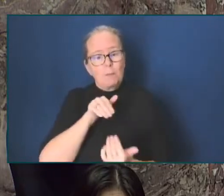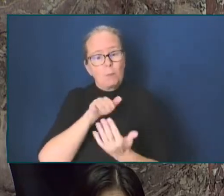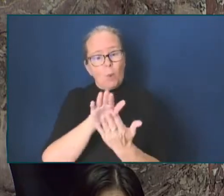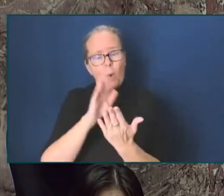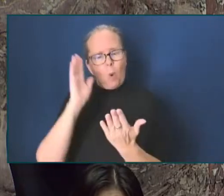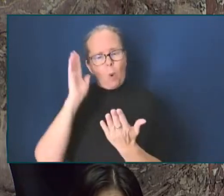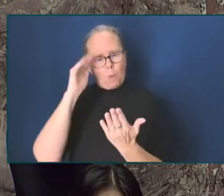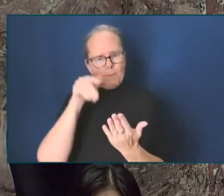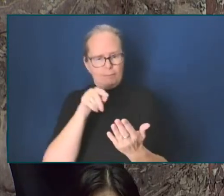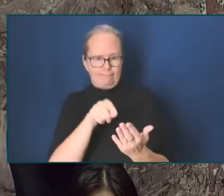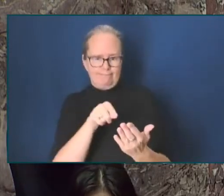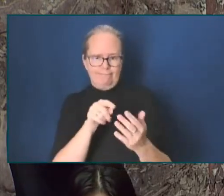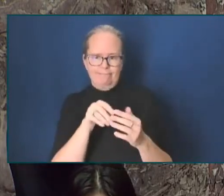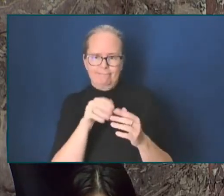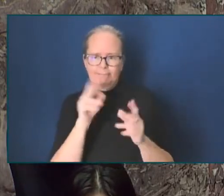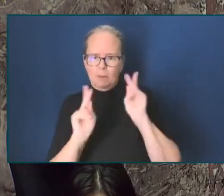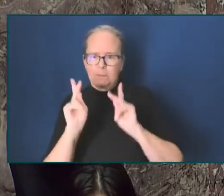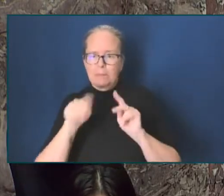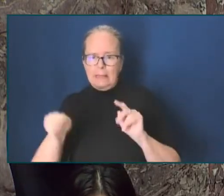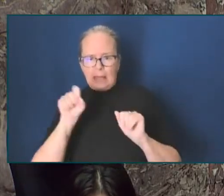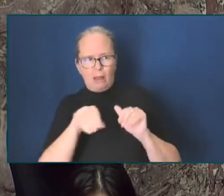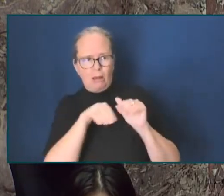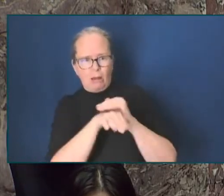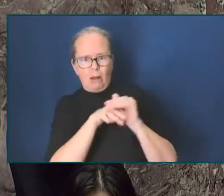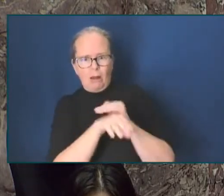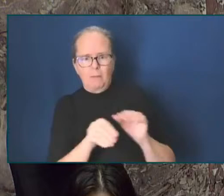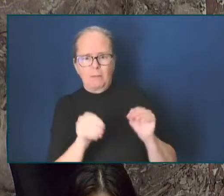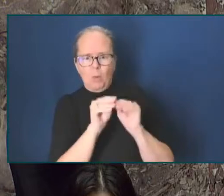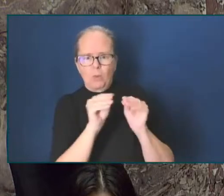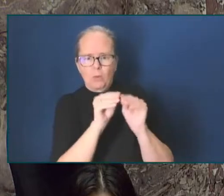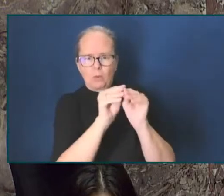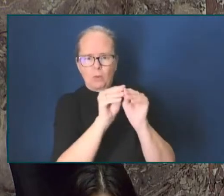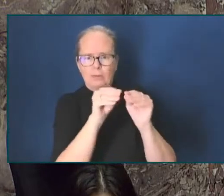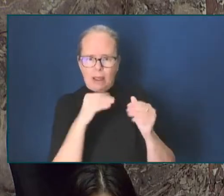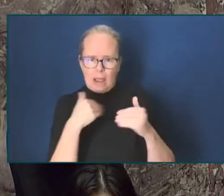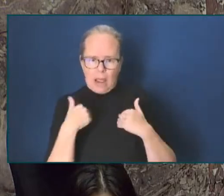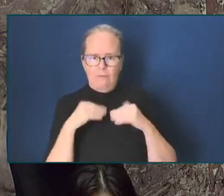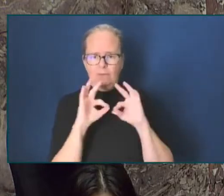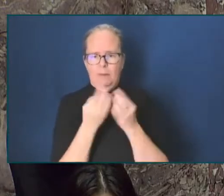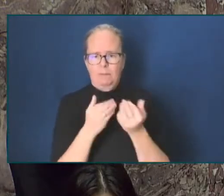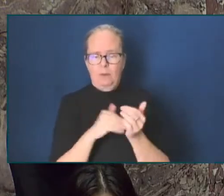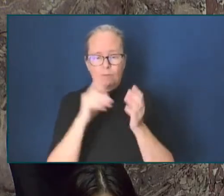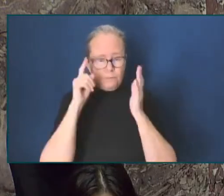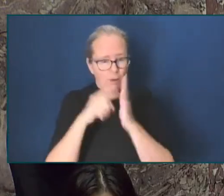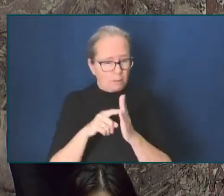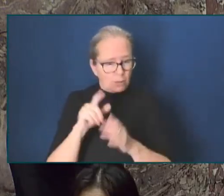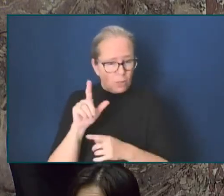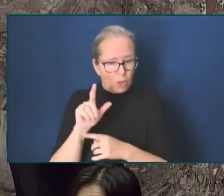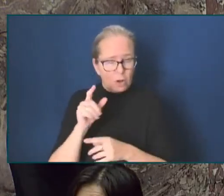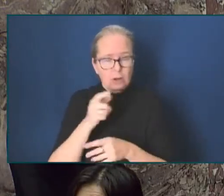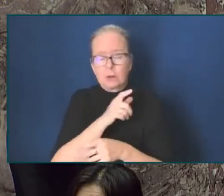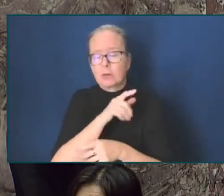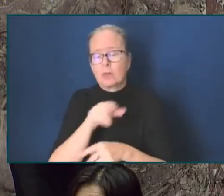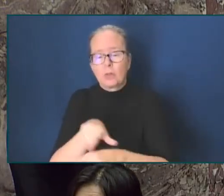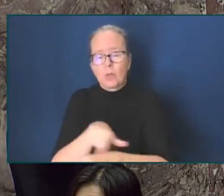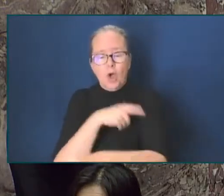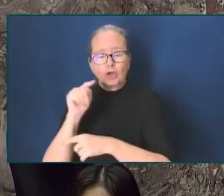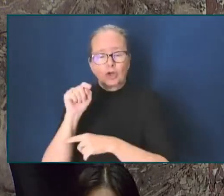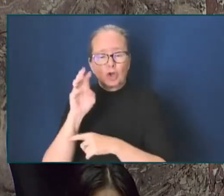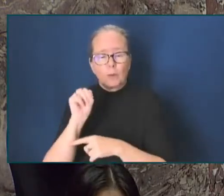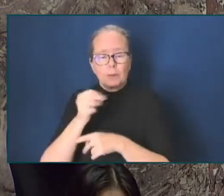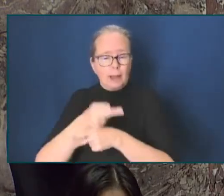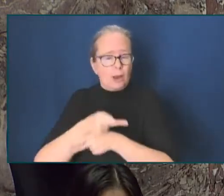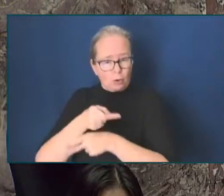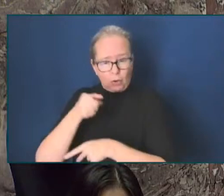Speaker, gone from the worst record in Canada, Honourable Speaker, the worst record in Canada under previous ministers of health, I won't name them, Honourable